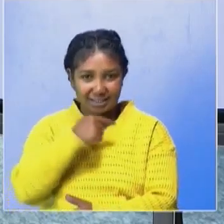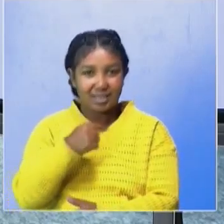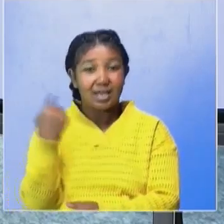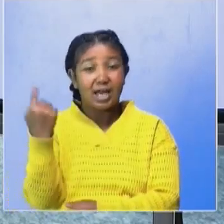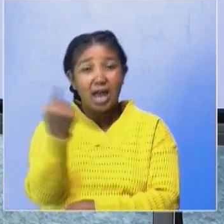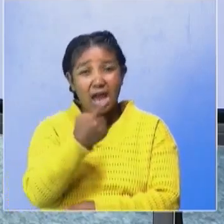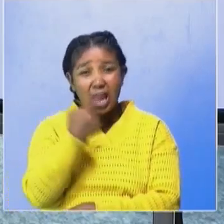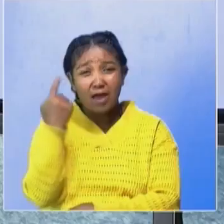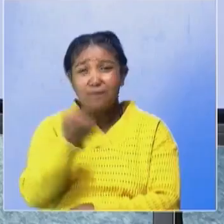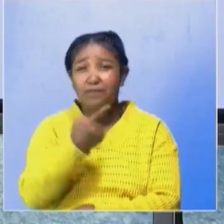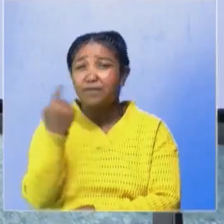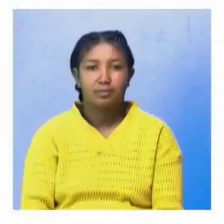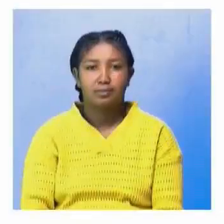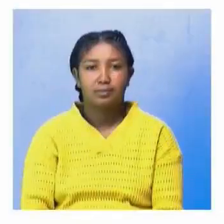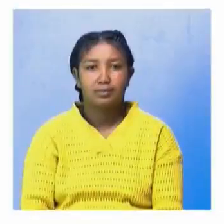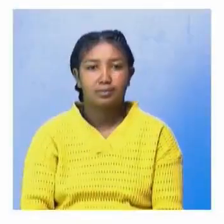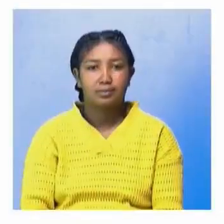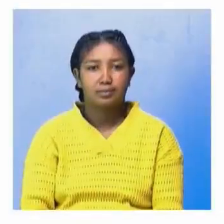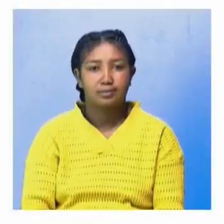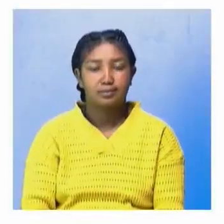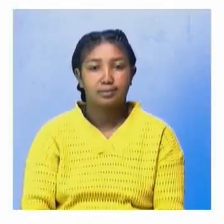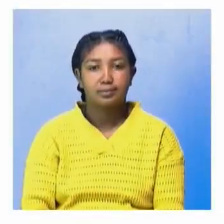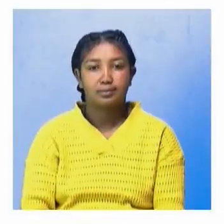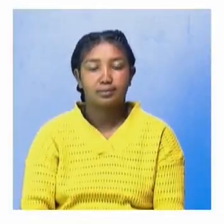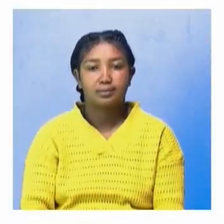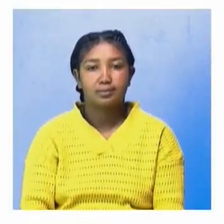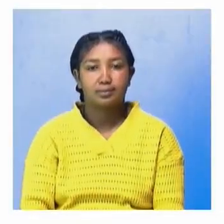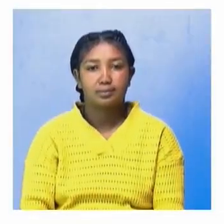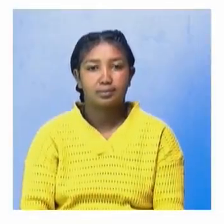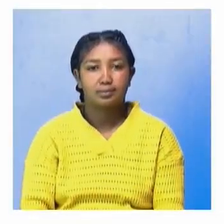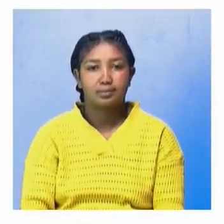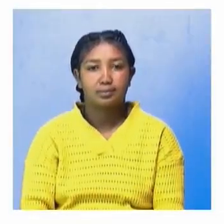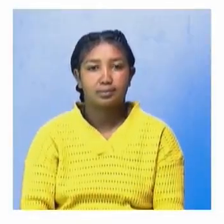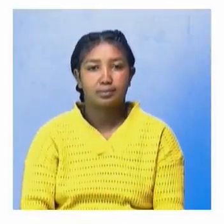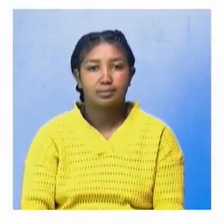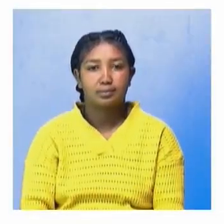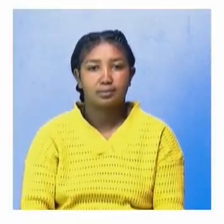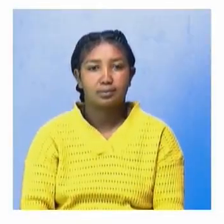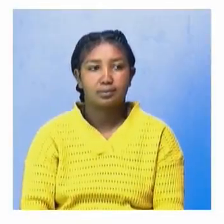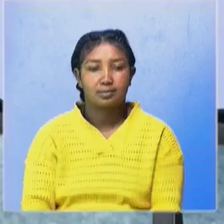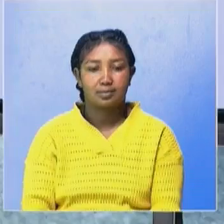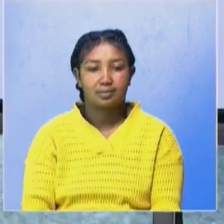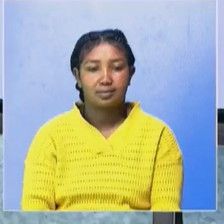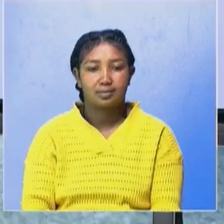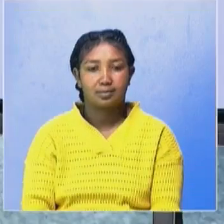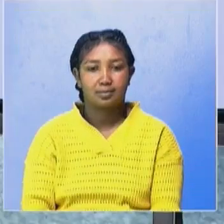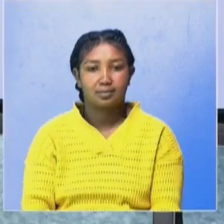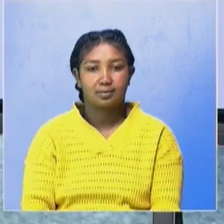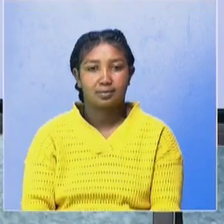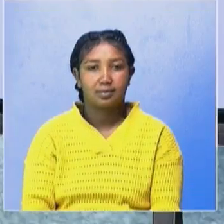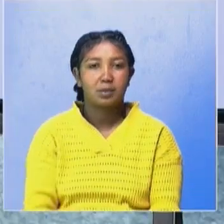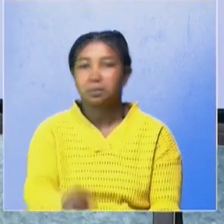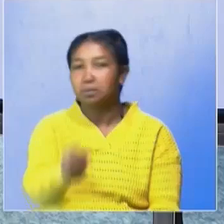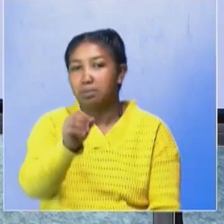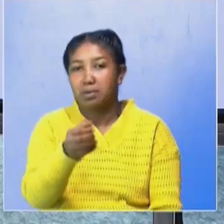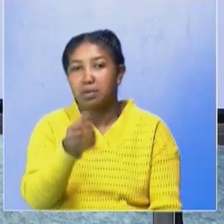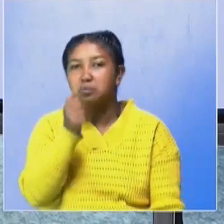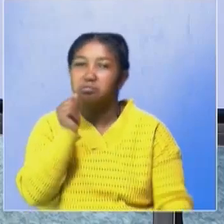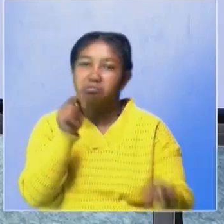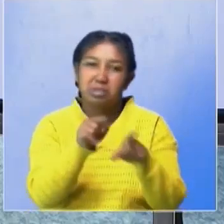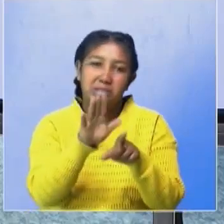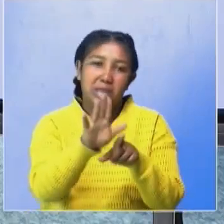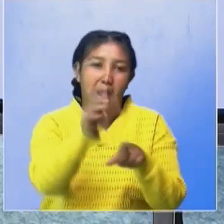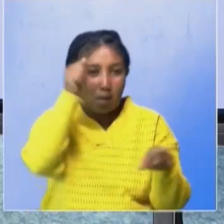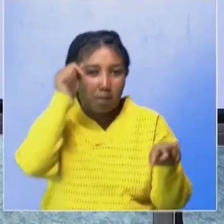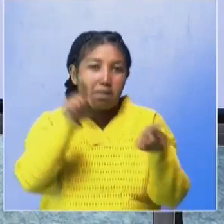every morning, every day. Let me give you another example. Maybe your sister or your brother. Let